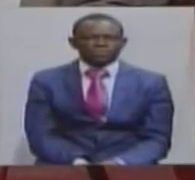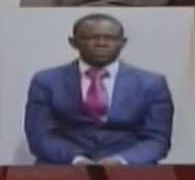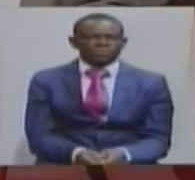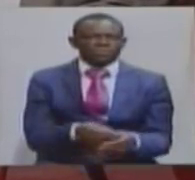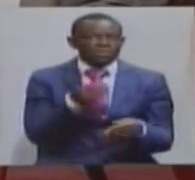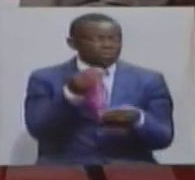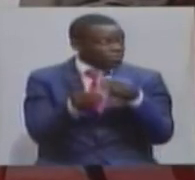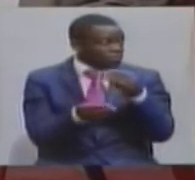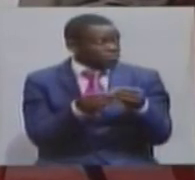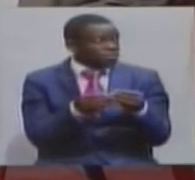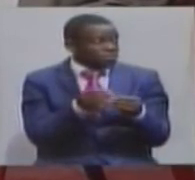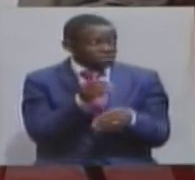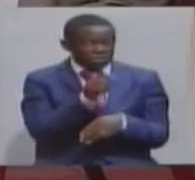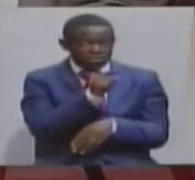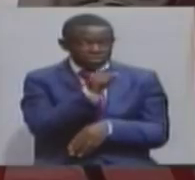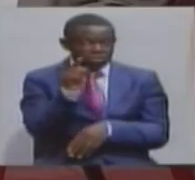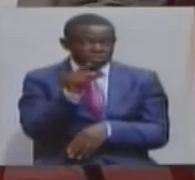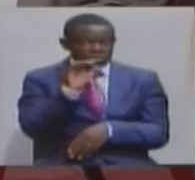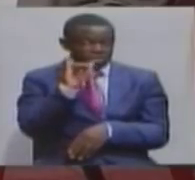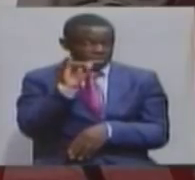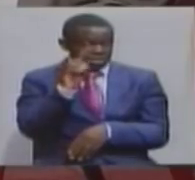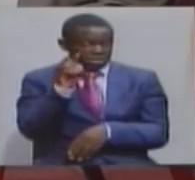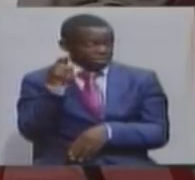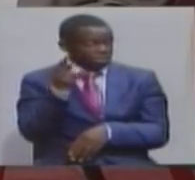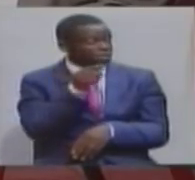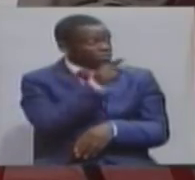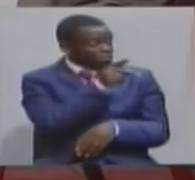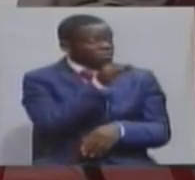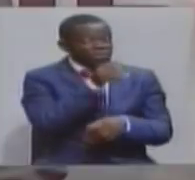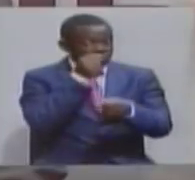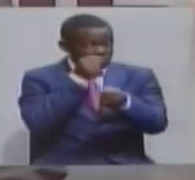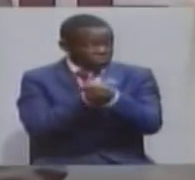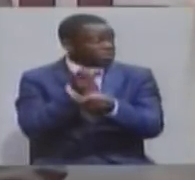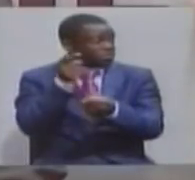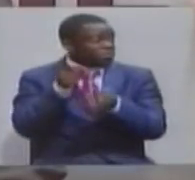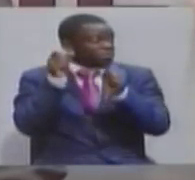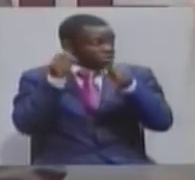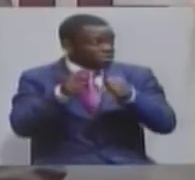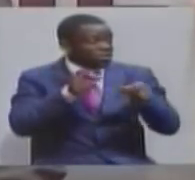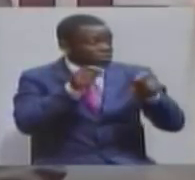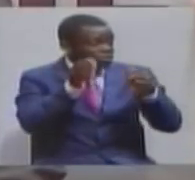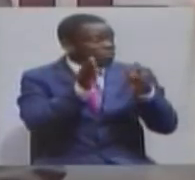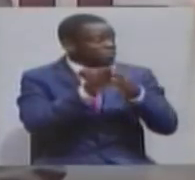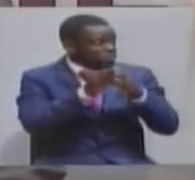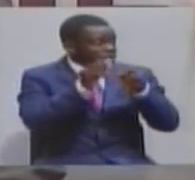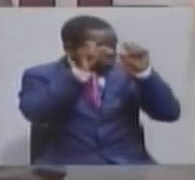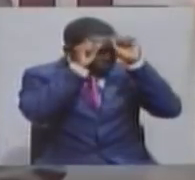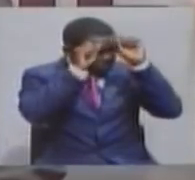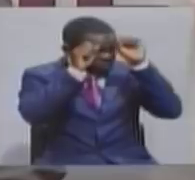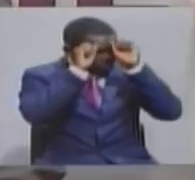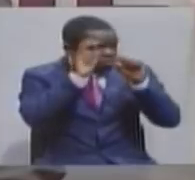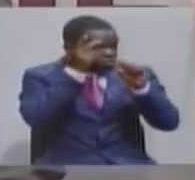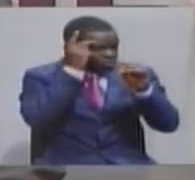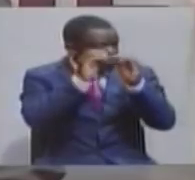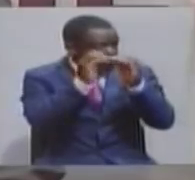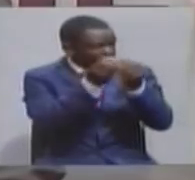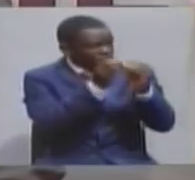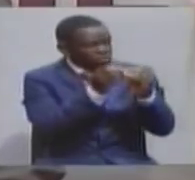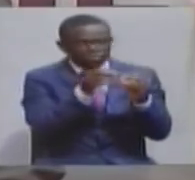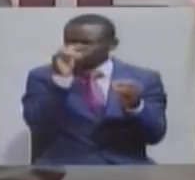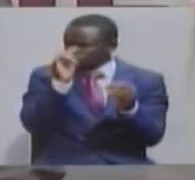enough credibility, has enough capacity, can chair these talks? It has enough credibility because it is a creation of all the